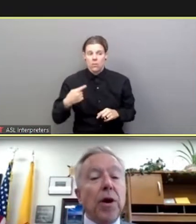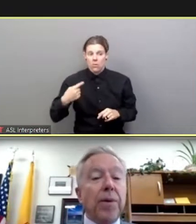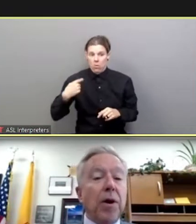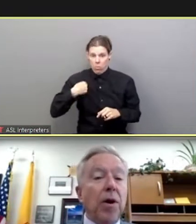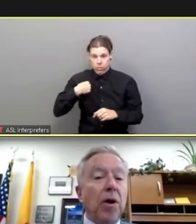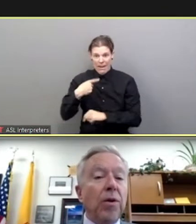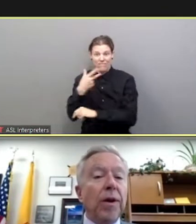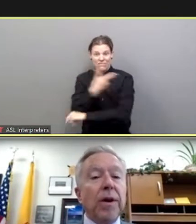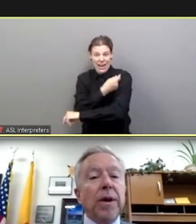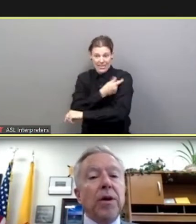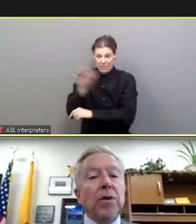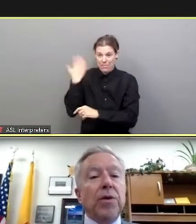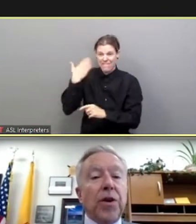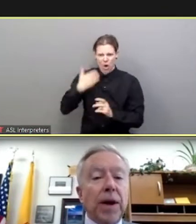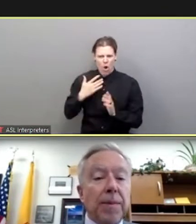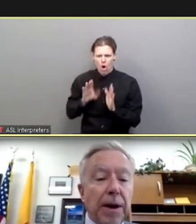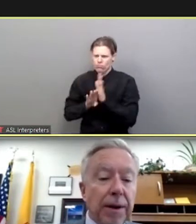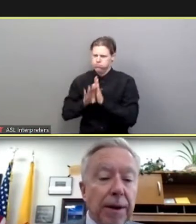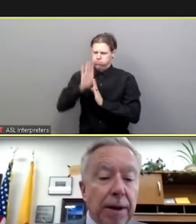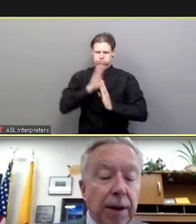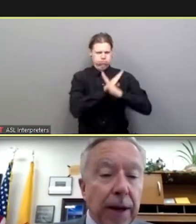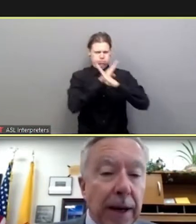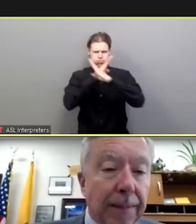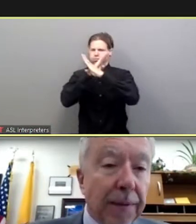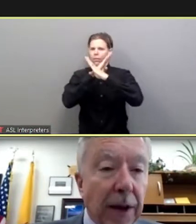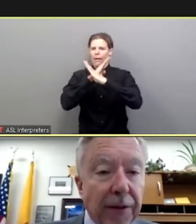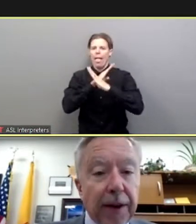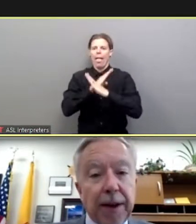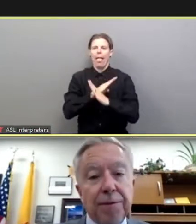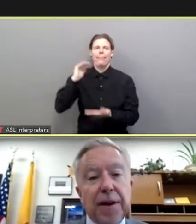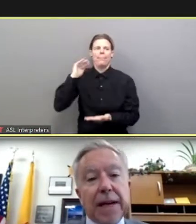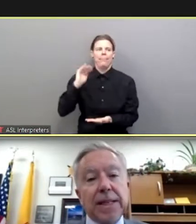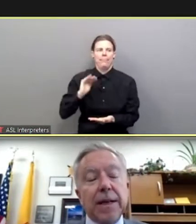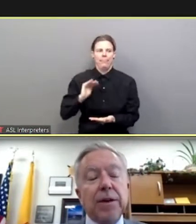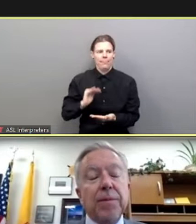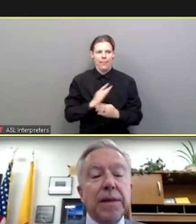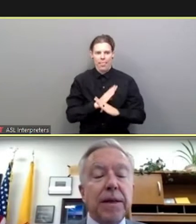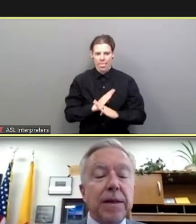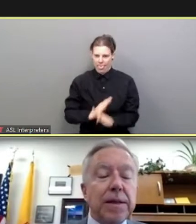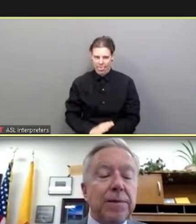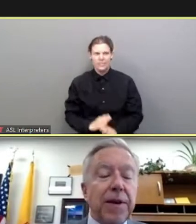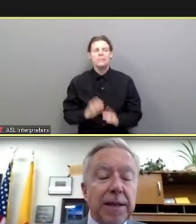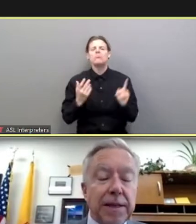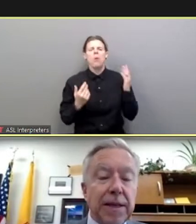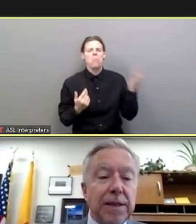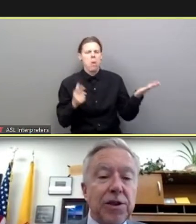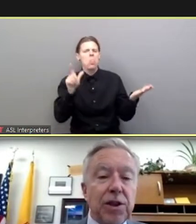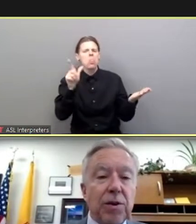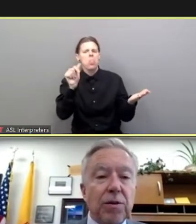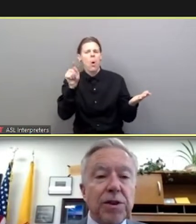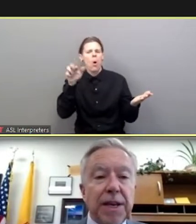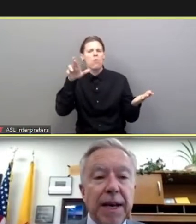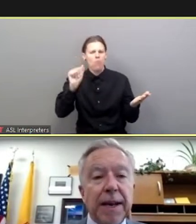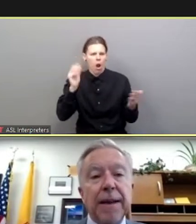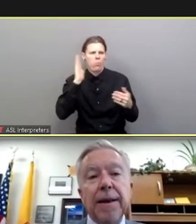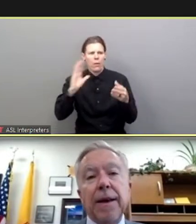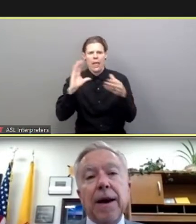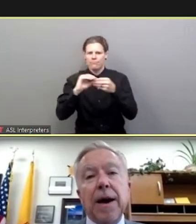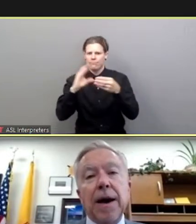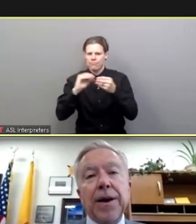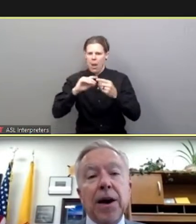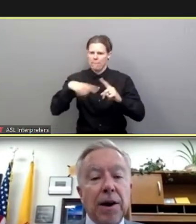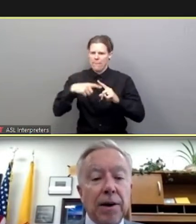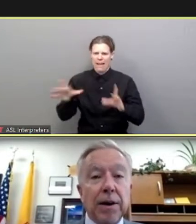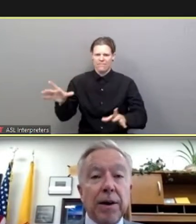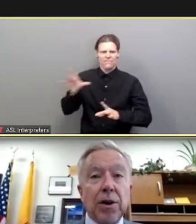Laura Perajón, who will talk about Delta and unvaccinated New Mexicans and vaccines in general. Christine